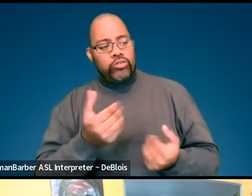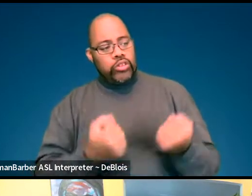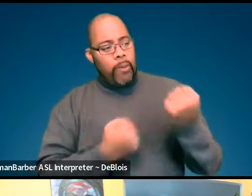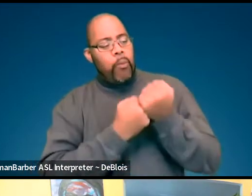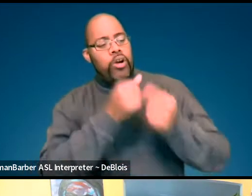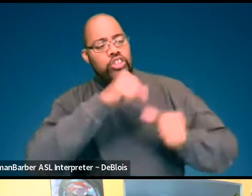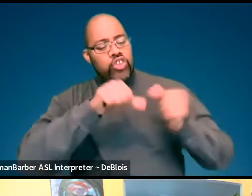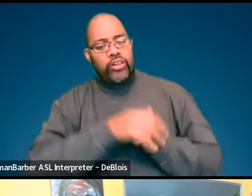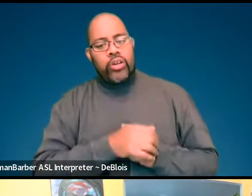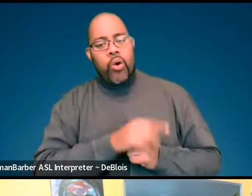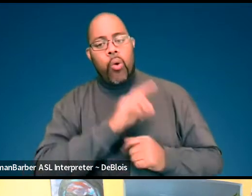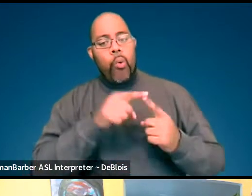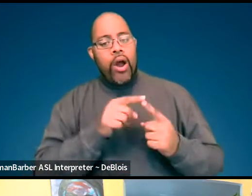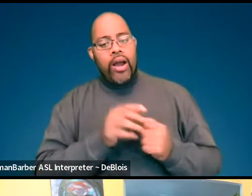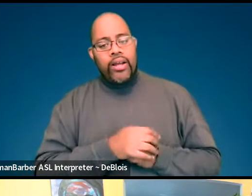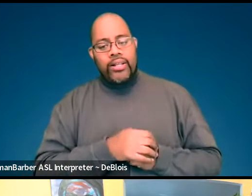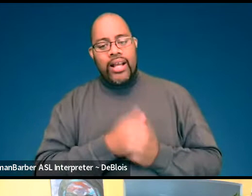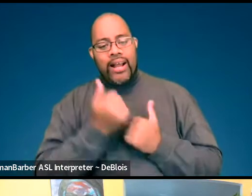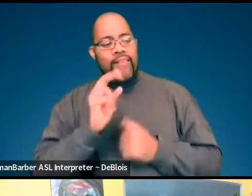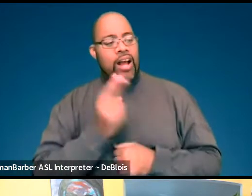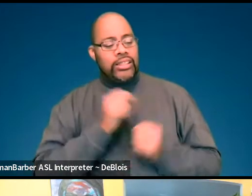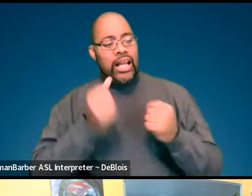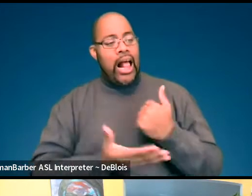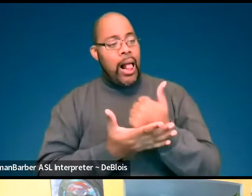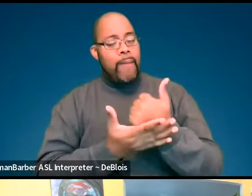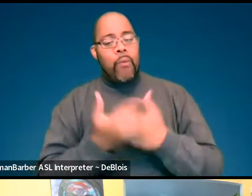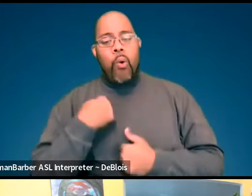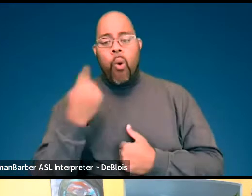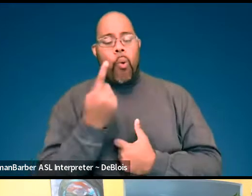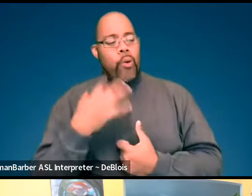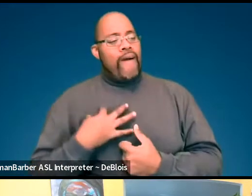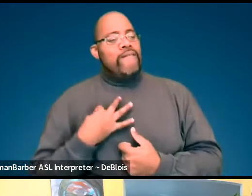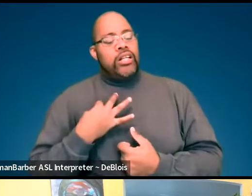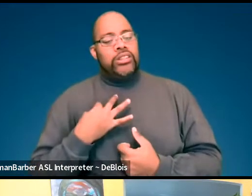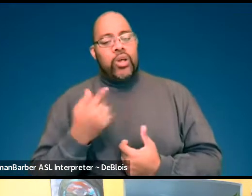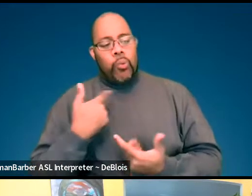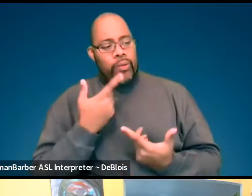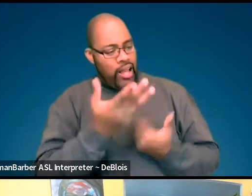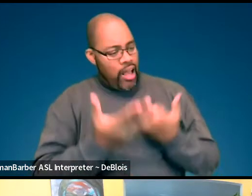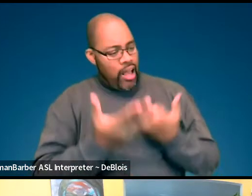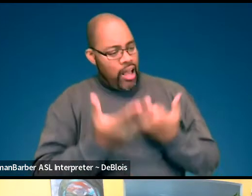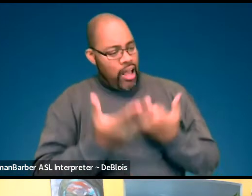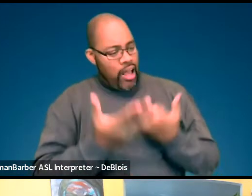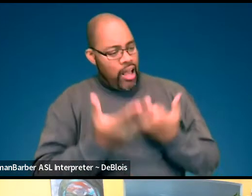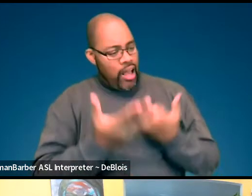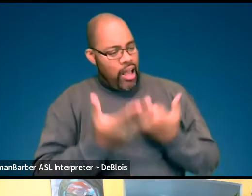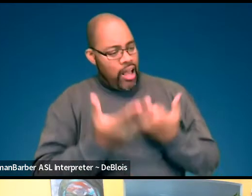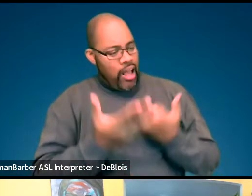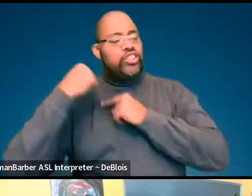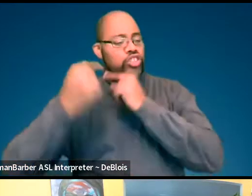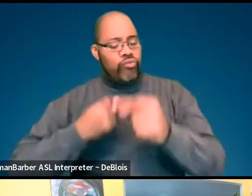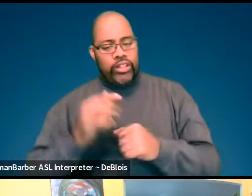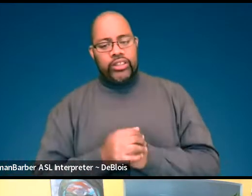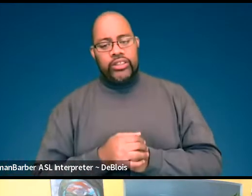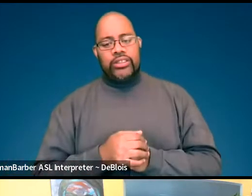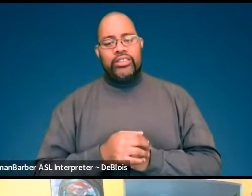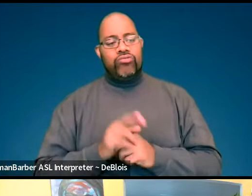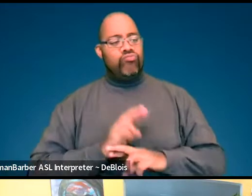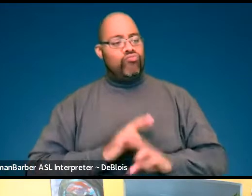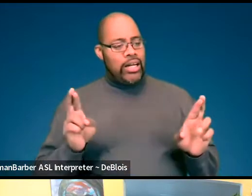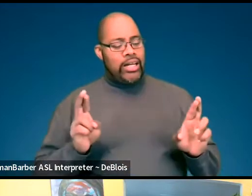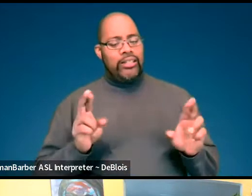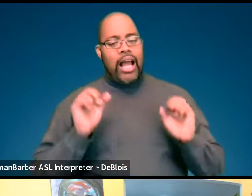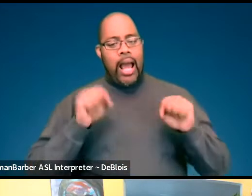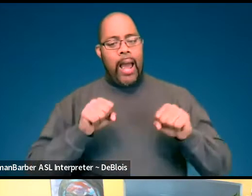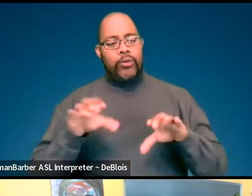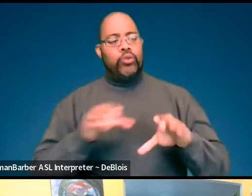up. And whenever any of us can help, we always volunteer and we're there to help and make sure the next generation of sea stewards are ready and able